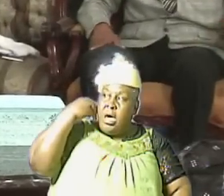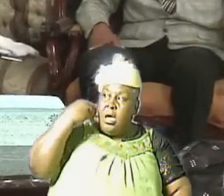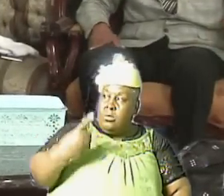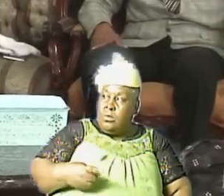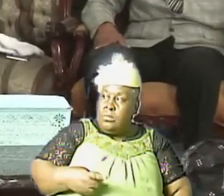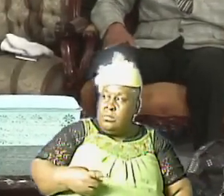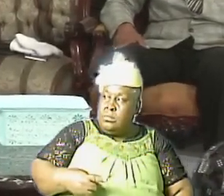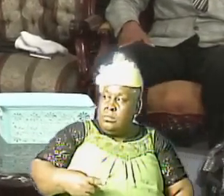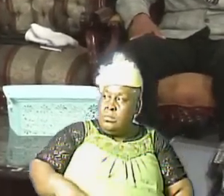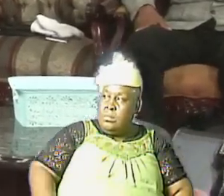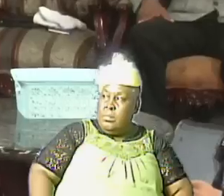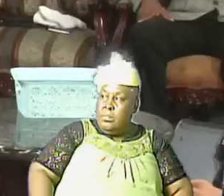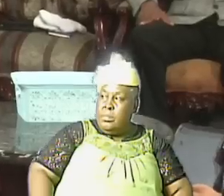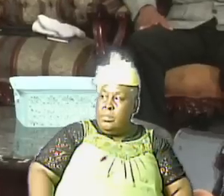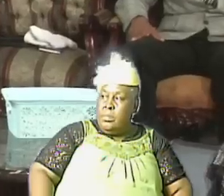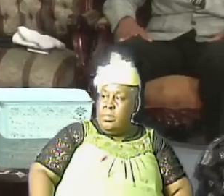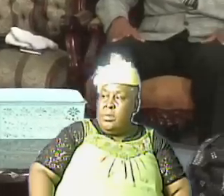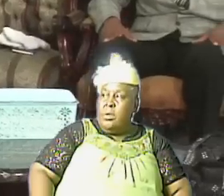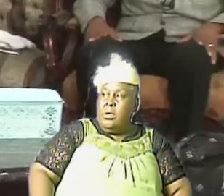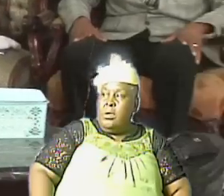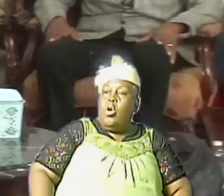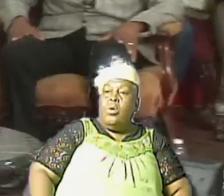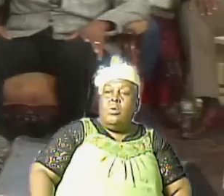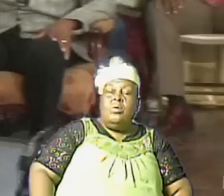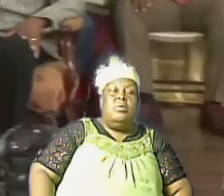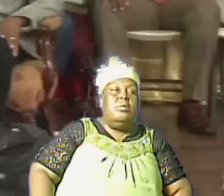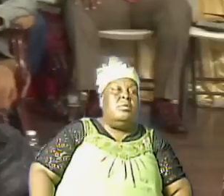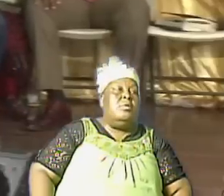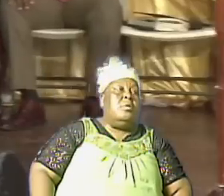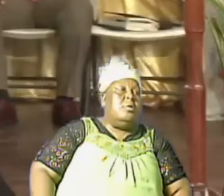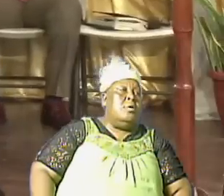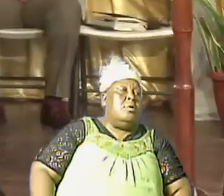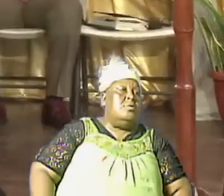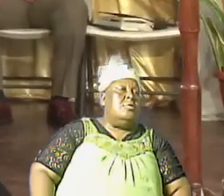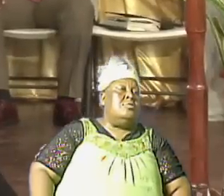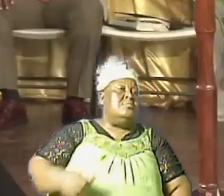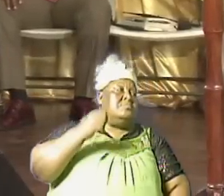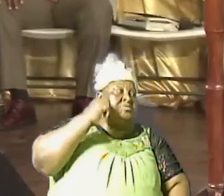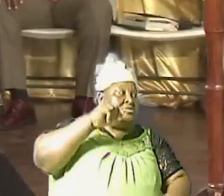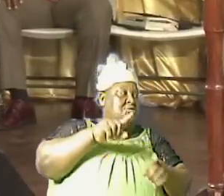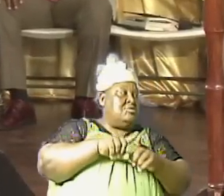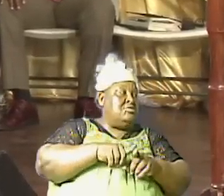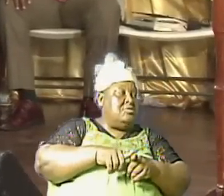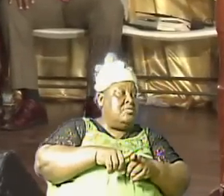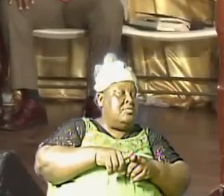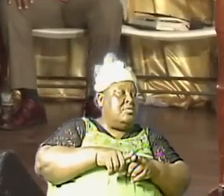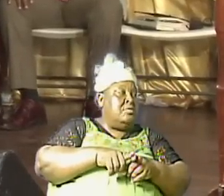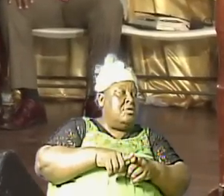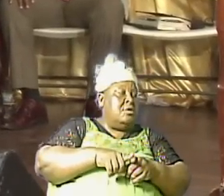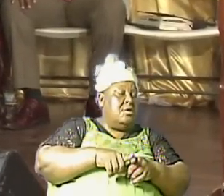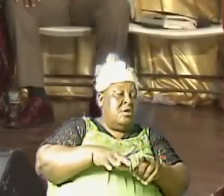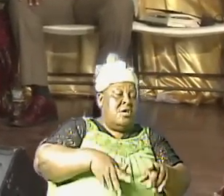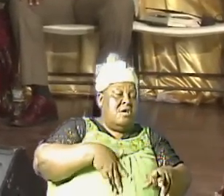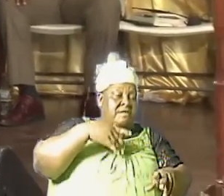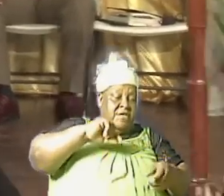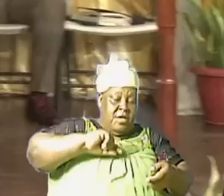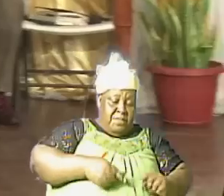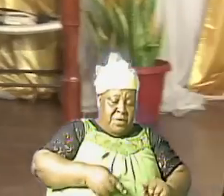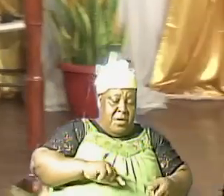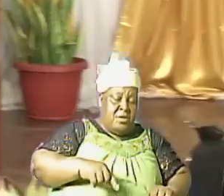Years ago, a sister in our church was diagnosed. She feel pain in her